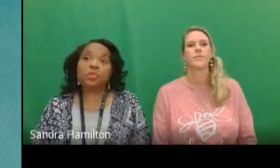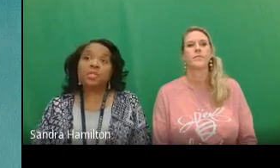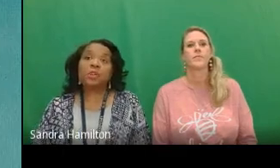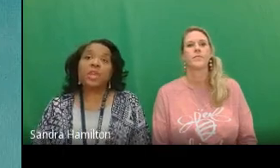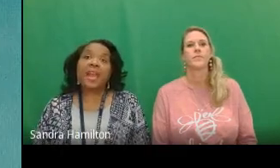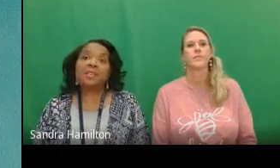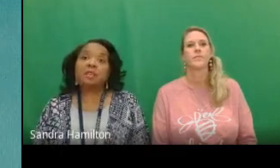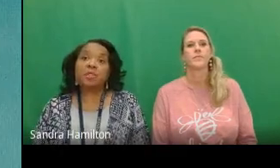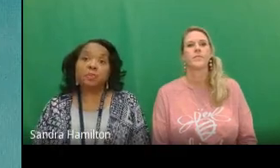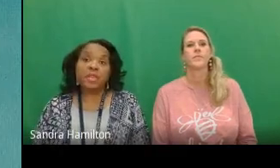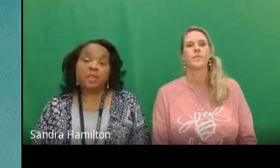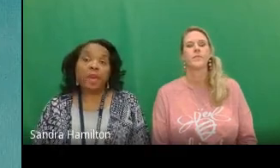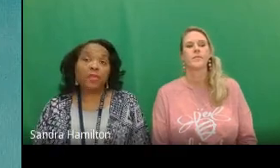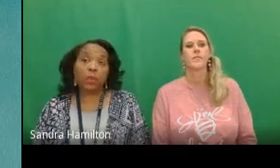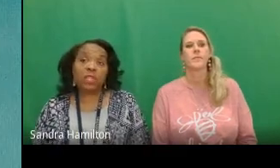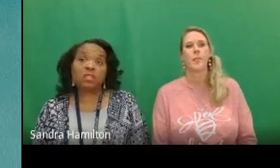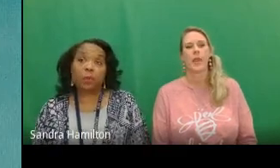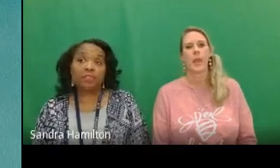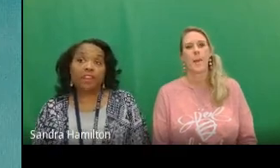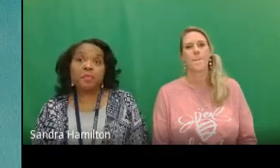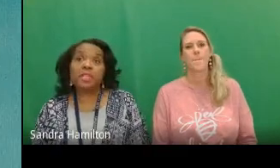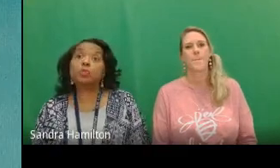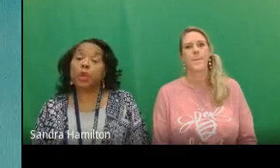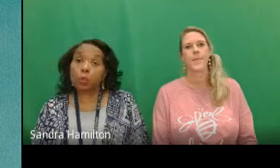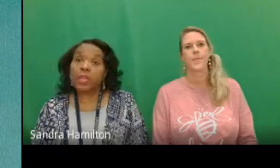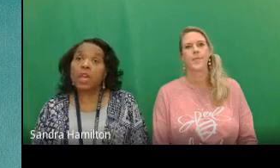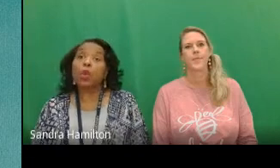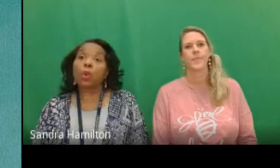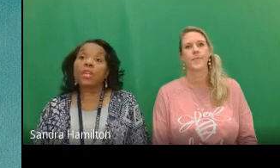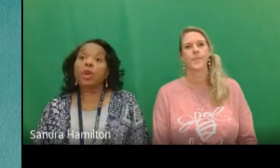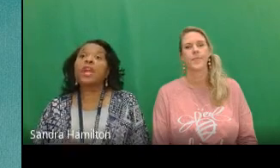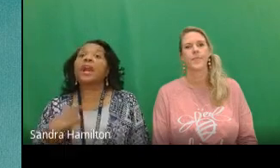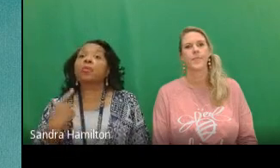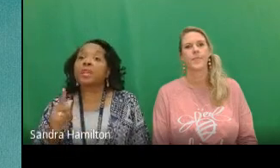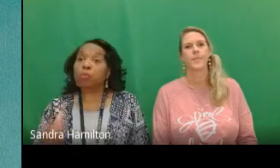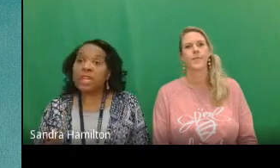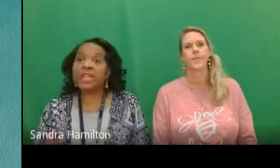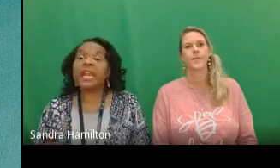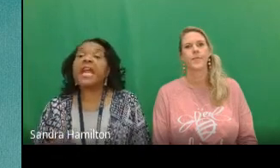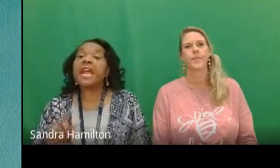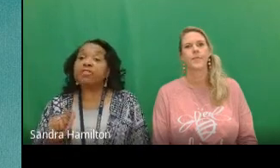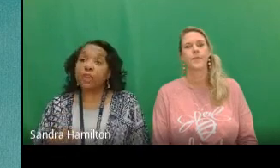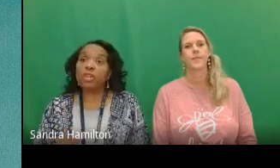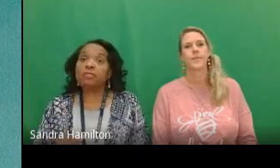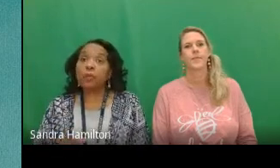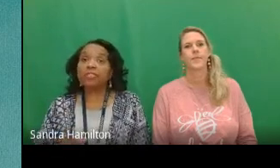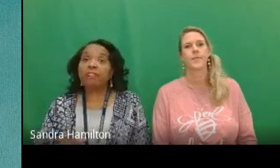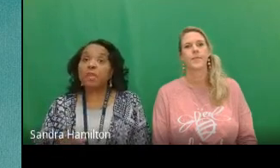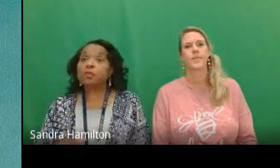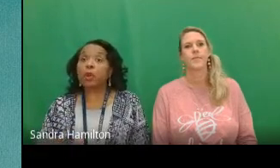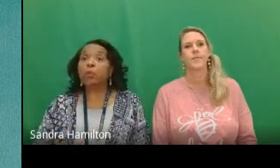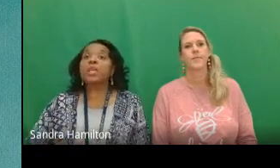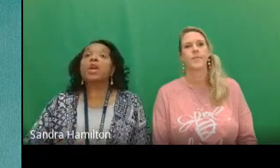remind students that we ask them to spend about 30 to 45 minutes per week working on iReady reading and 30 to